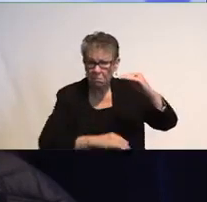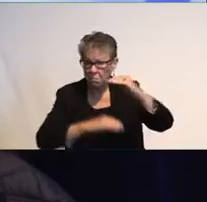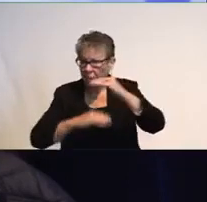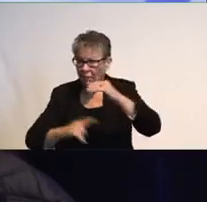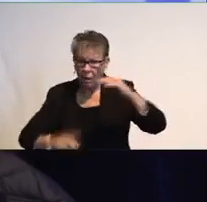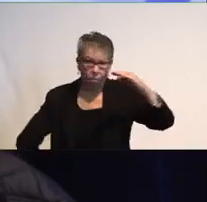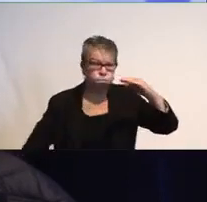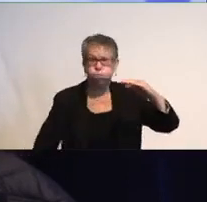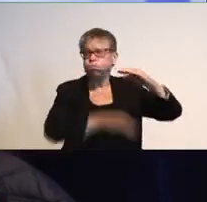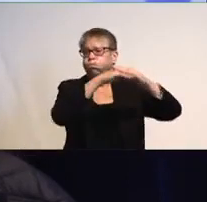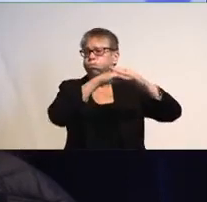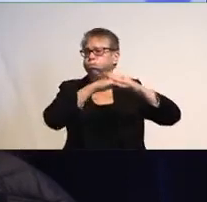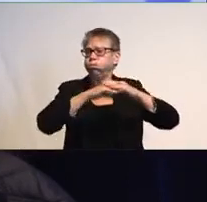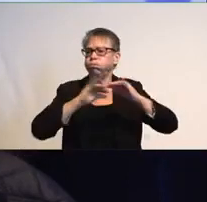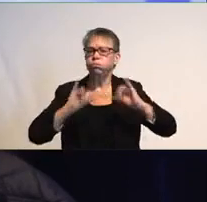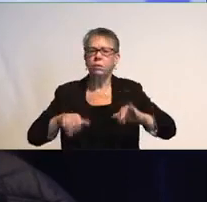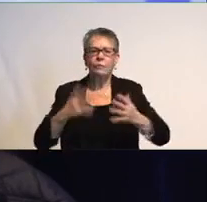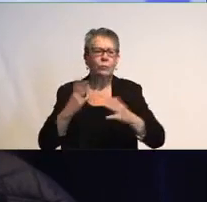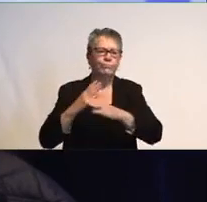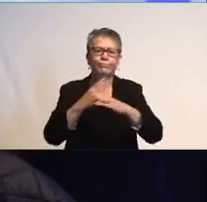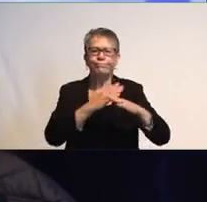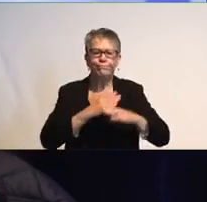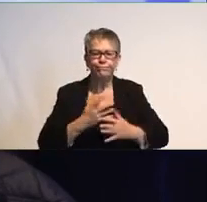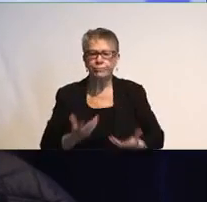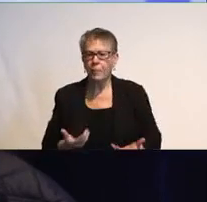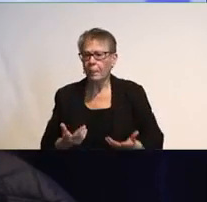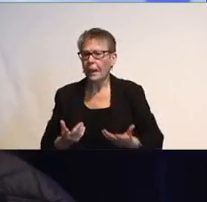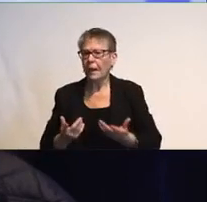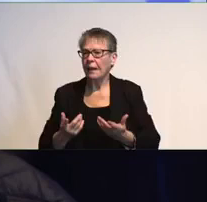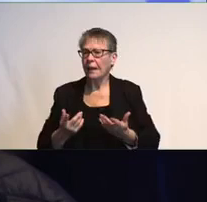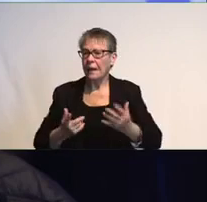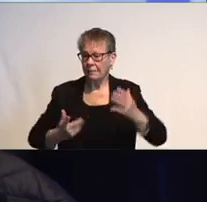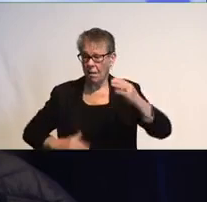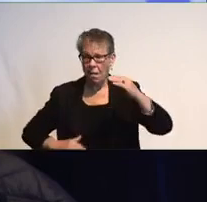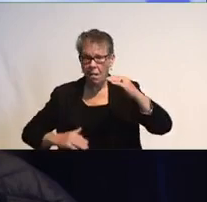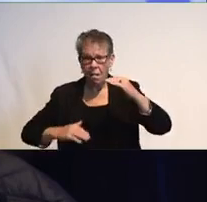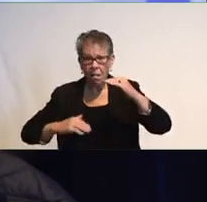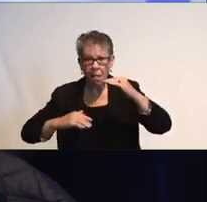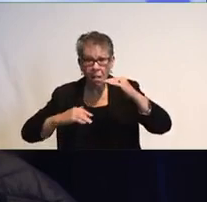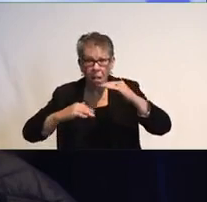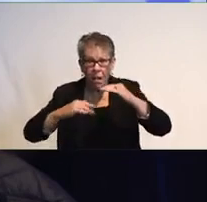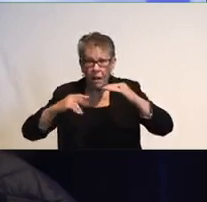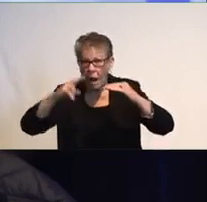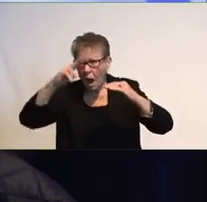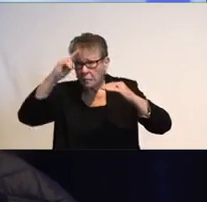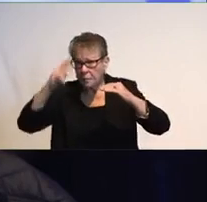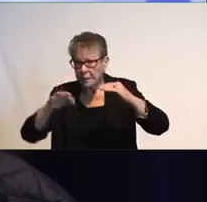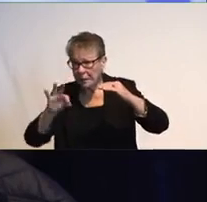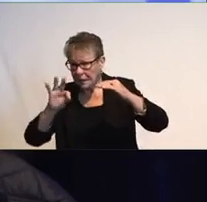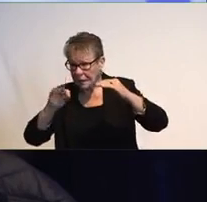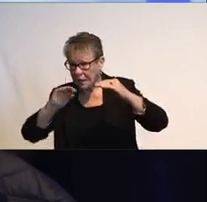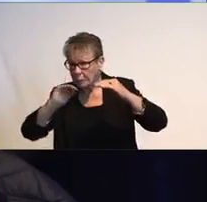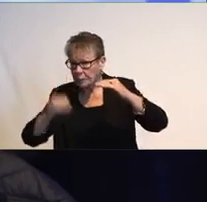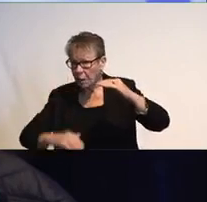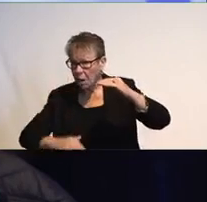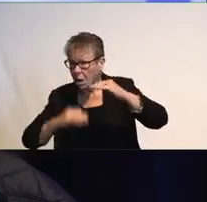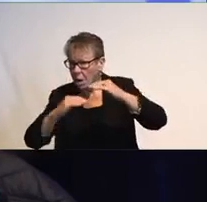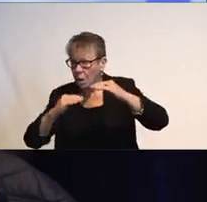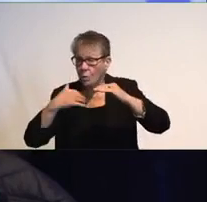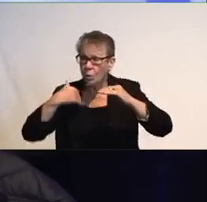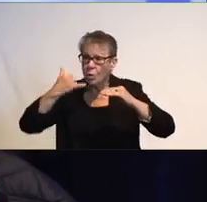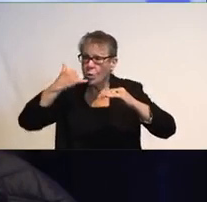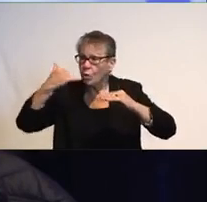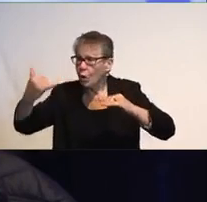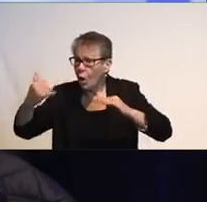for capacity. So when hospitals reach 90%, we call them personally and discuss